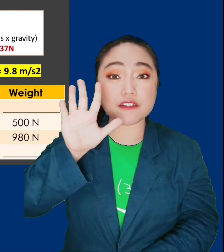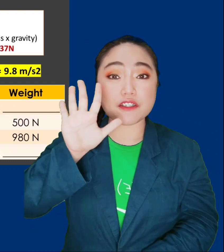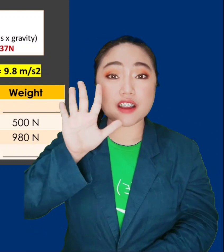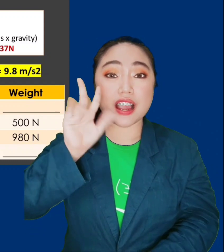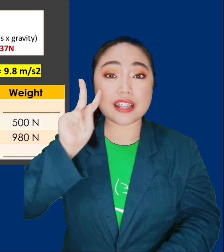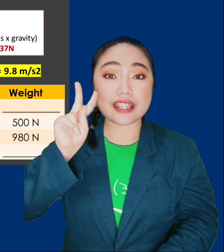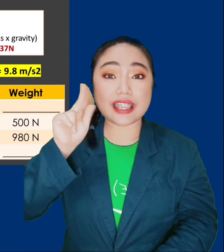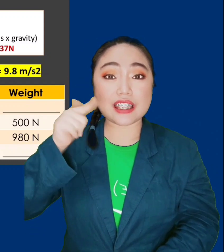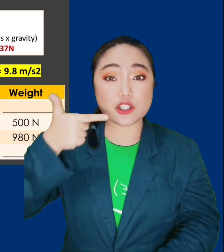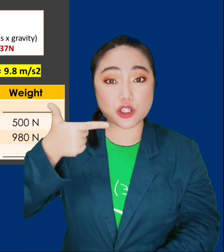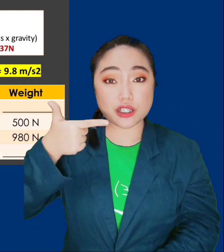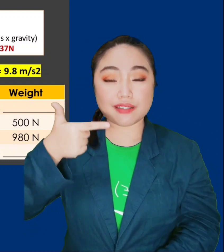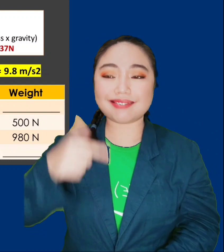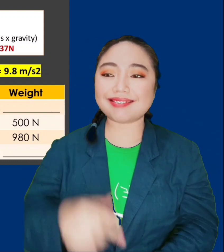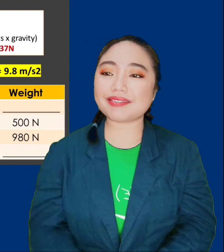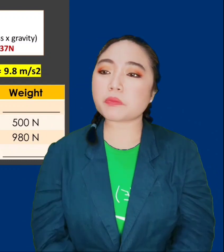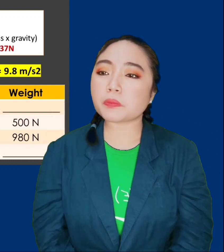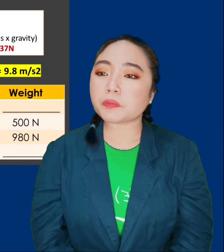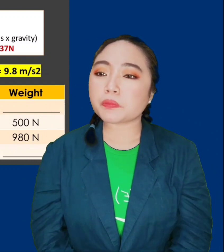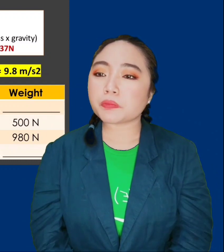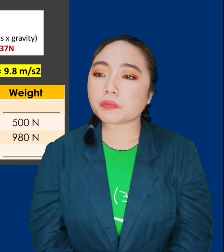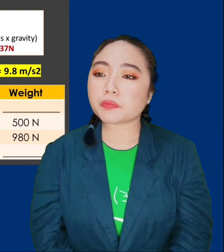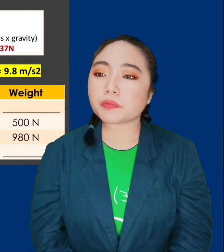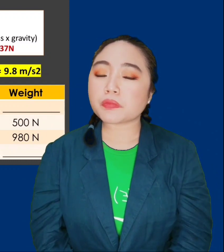say my mass is 65 kilogram.